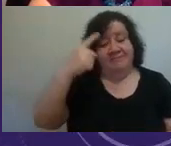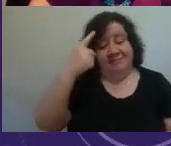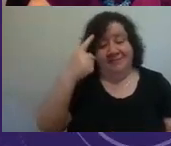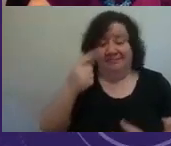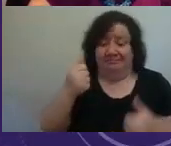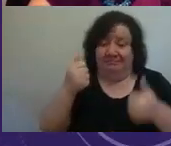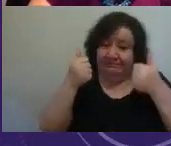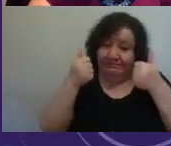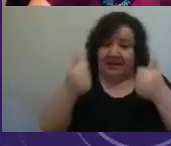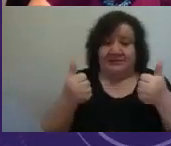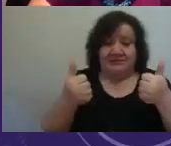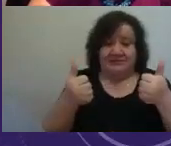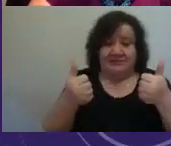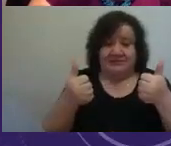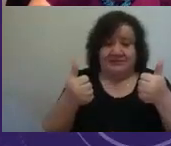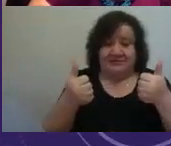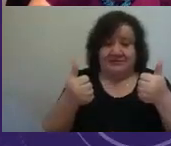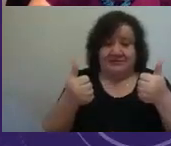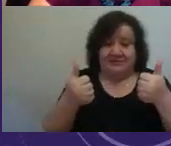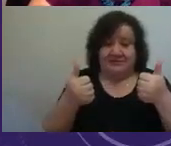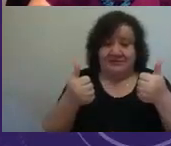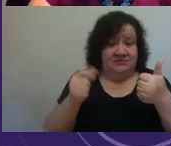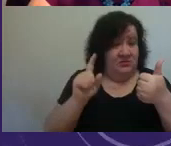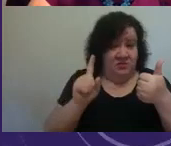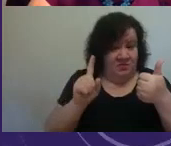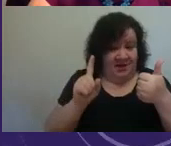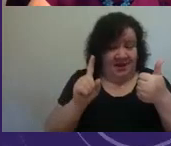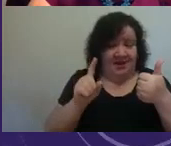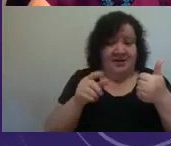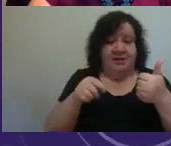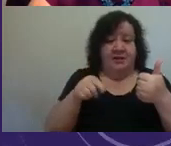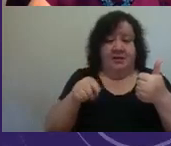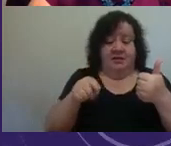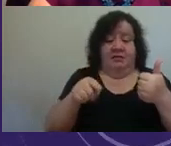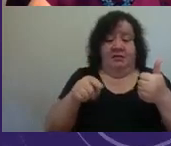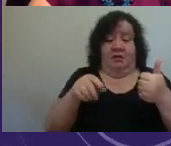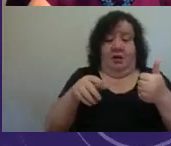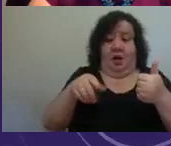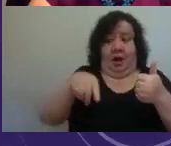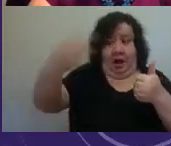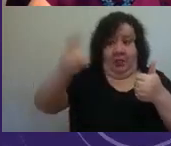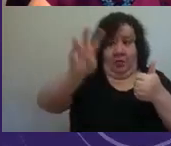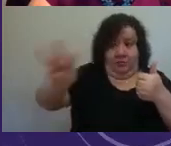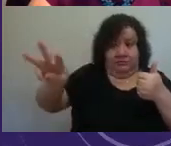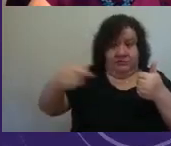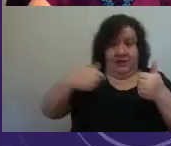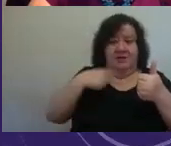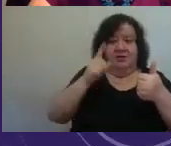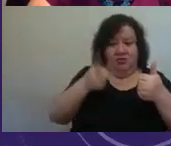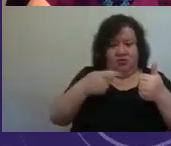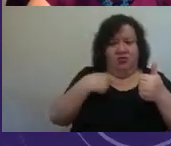others' website, if there's a preview of the picture, we should be including the image description of that